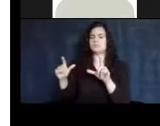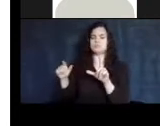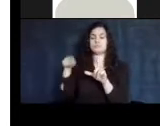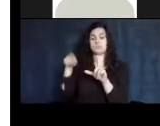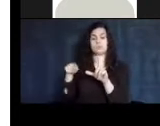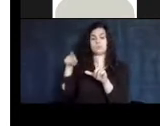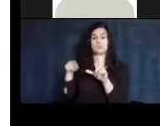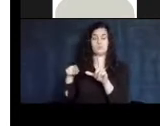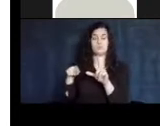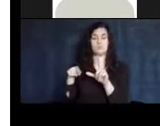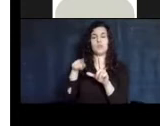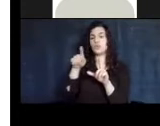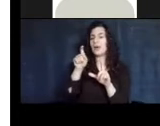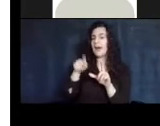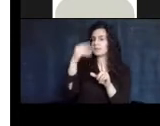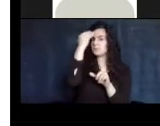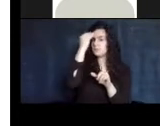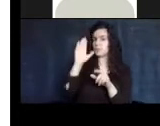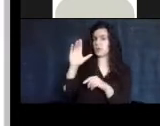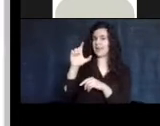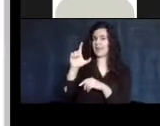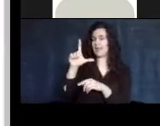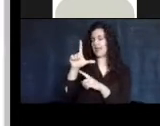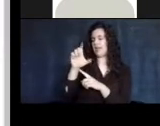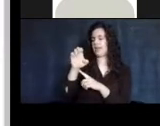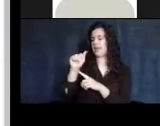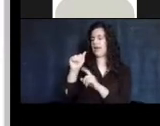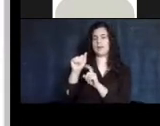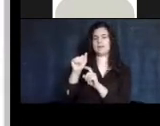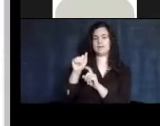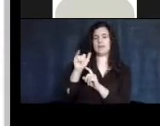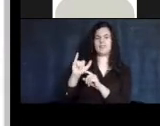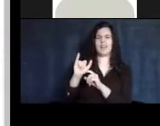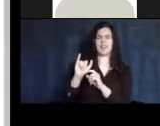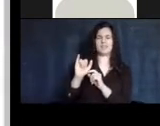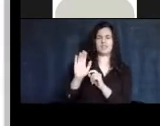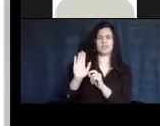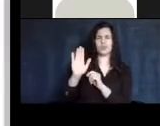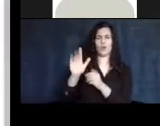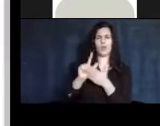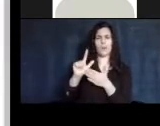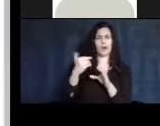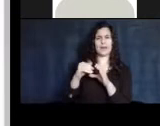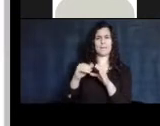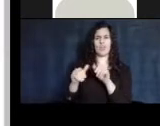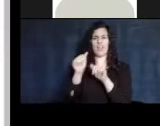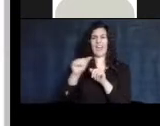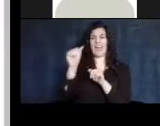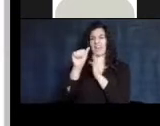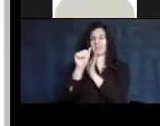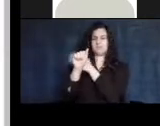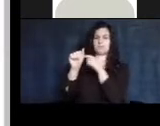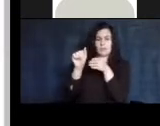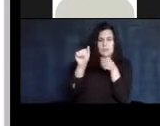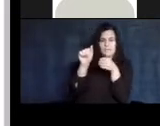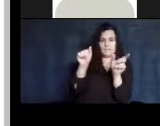will need to use your LEA, which is your first half of your Lamar email. You will need to make sure that